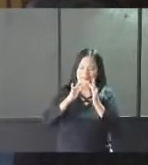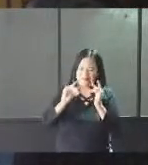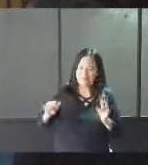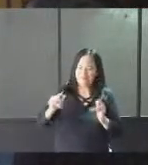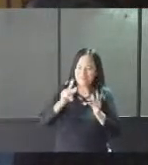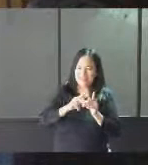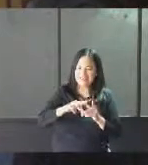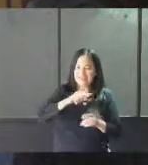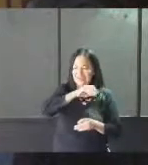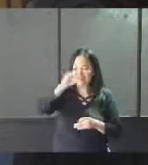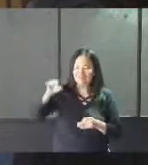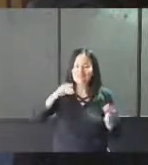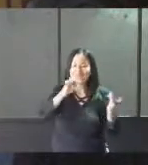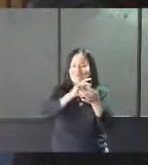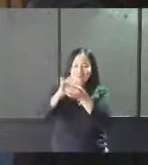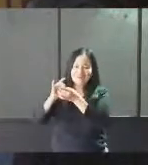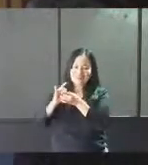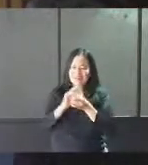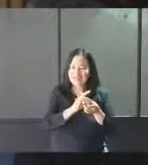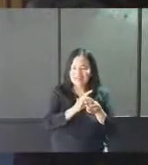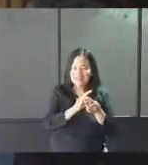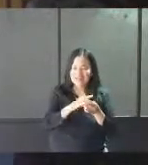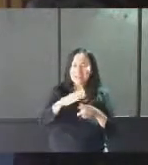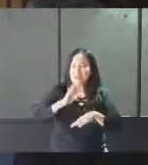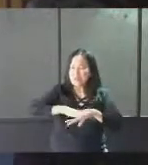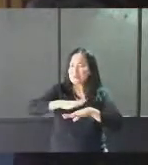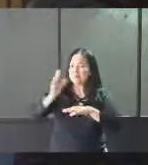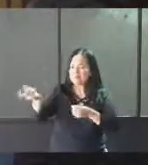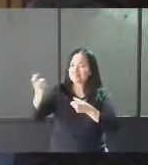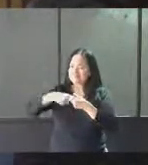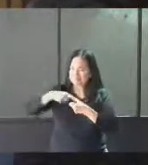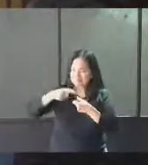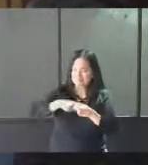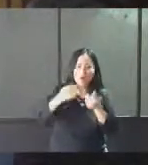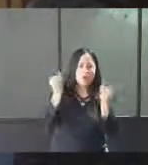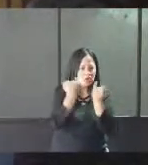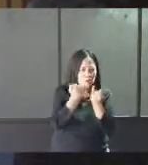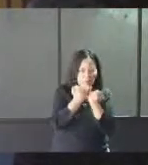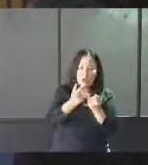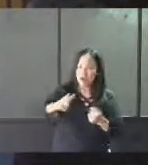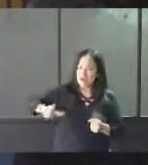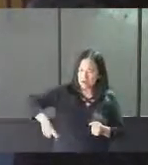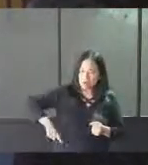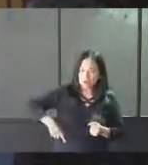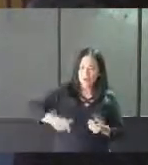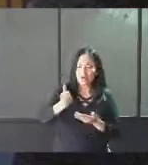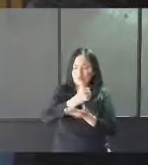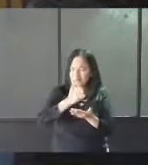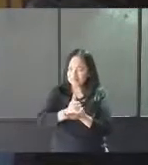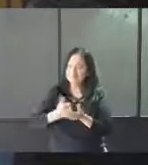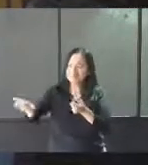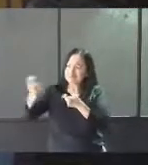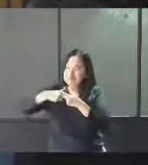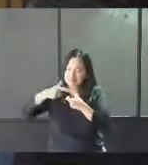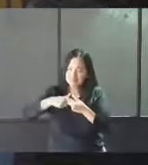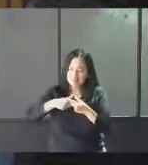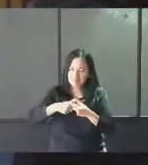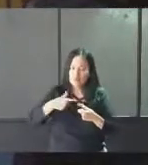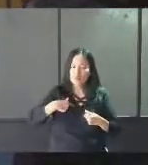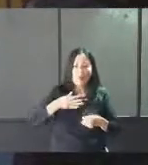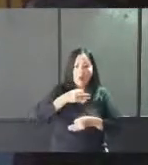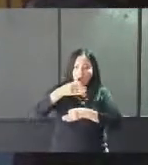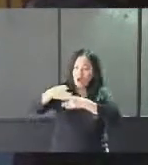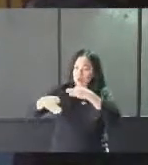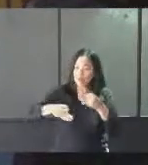global alliance for care that invites all stakeholders to be part of it, including local governments and cities. So